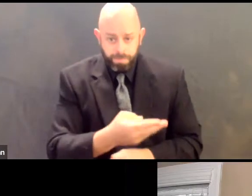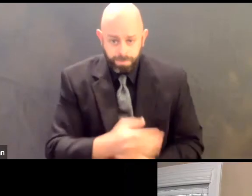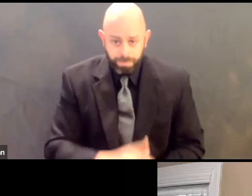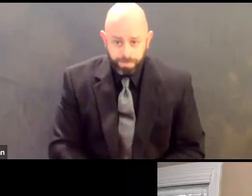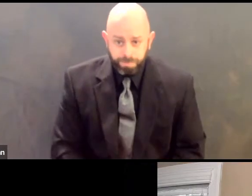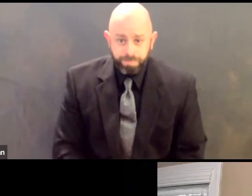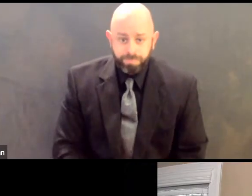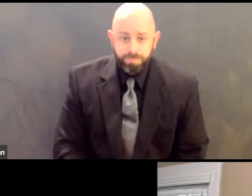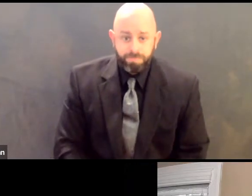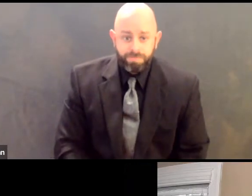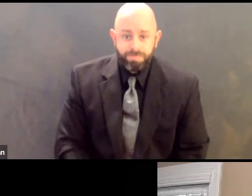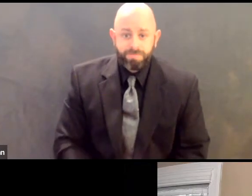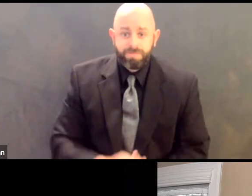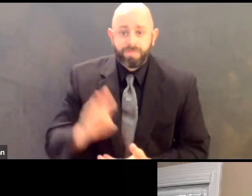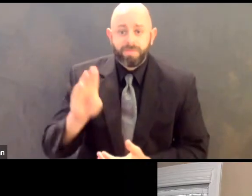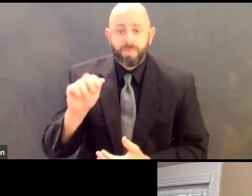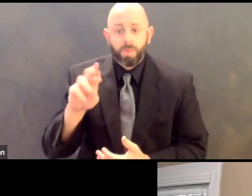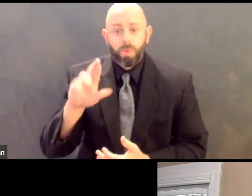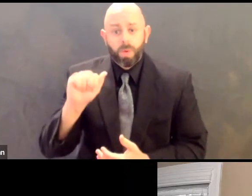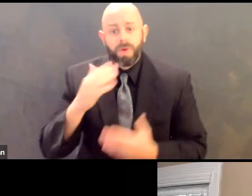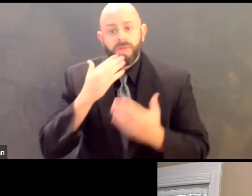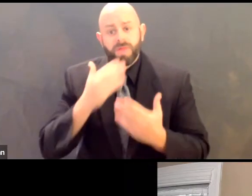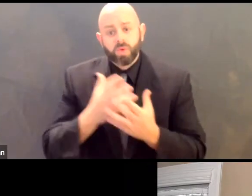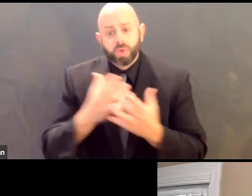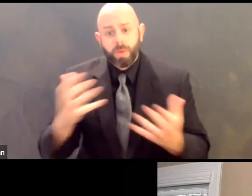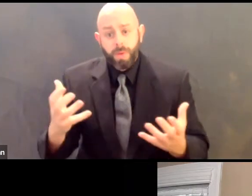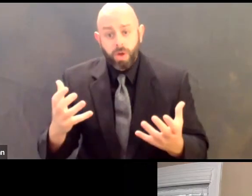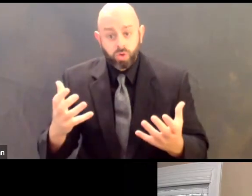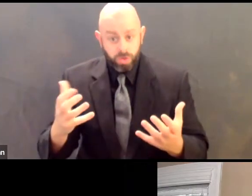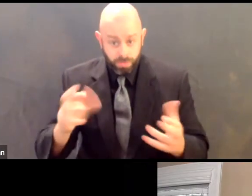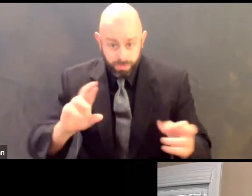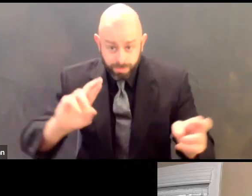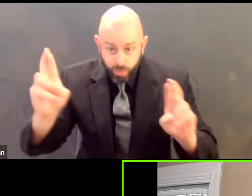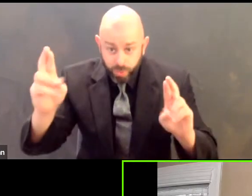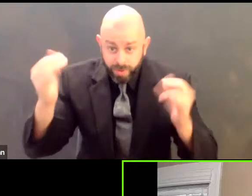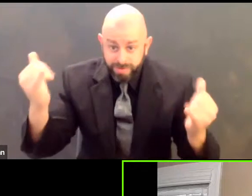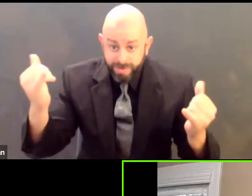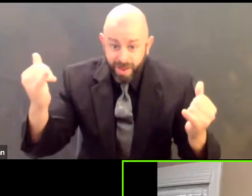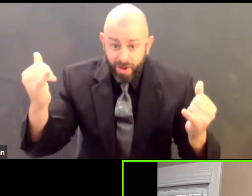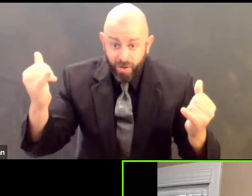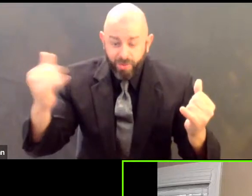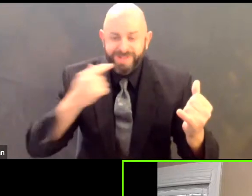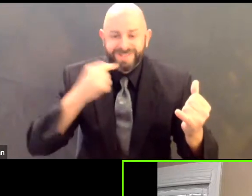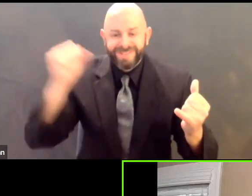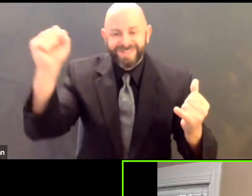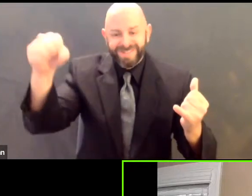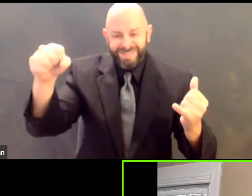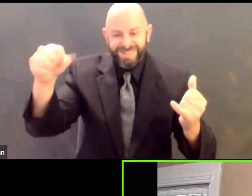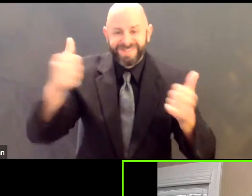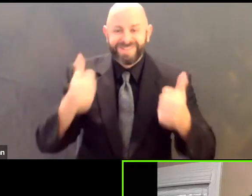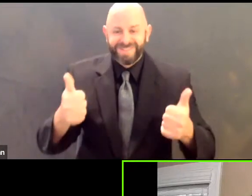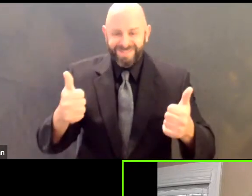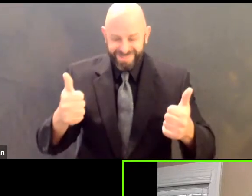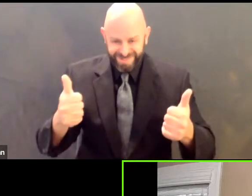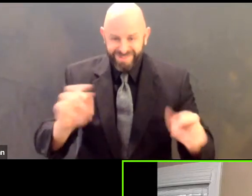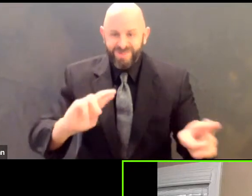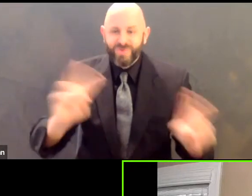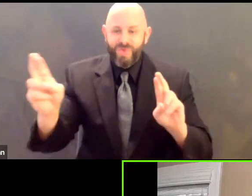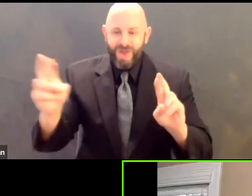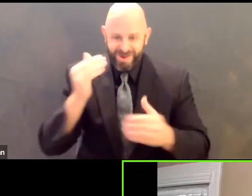Well, Barbara, thank you very much. Am I up now? You are. Okay. Thank you. Thank